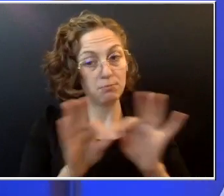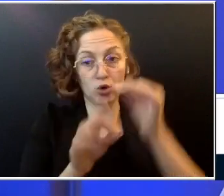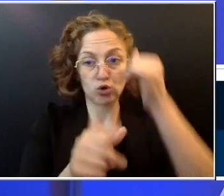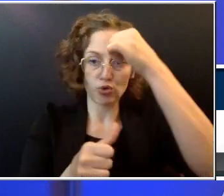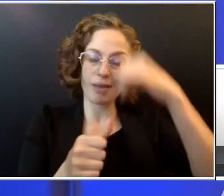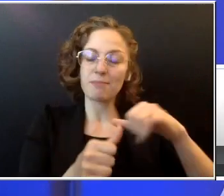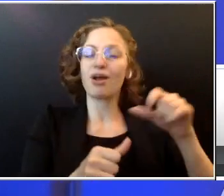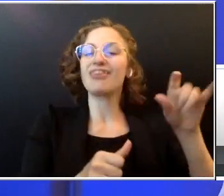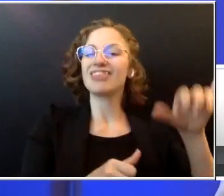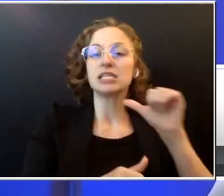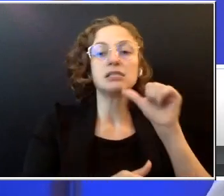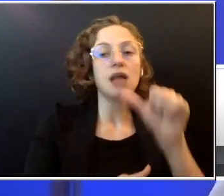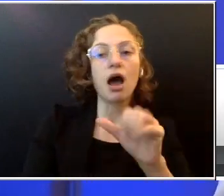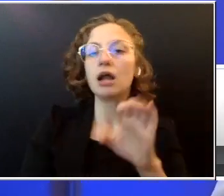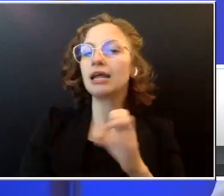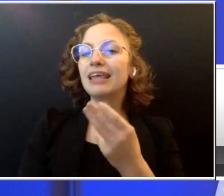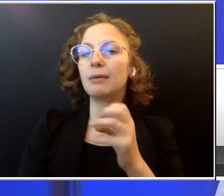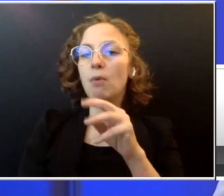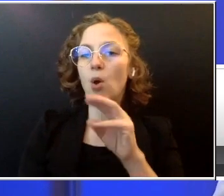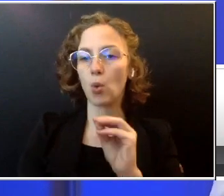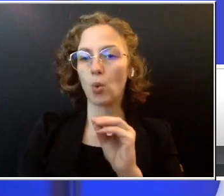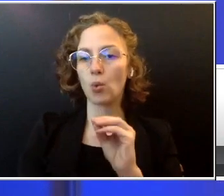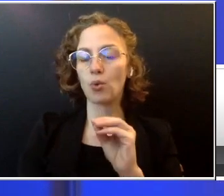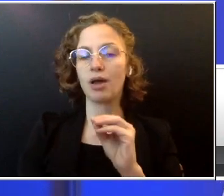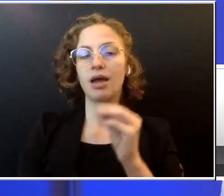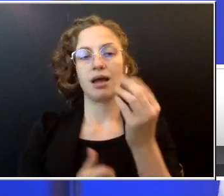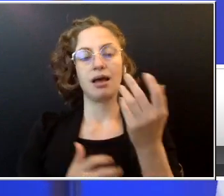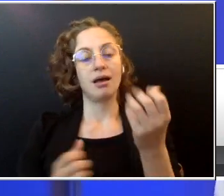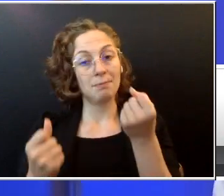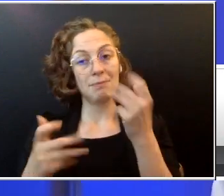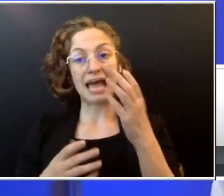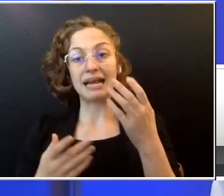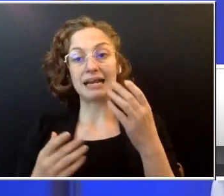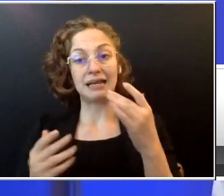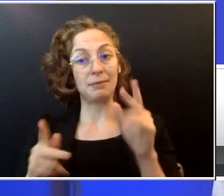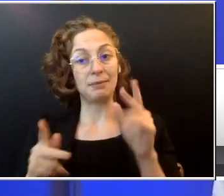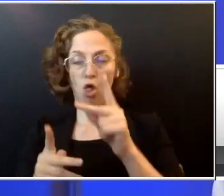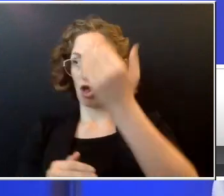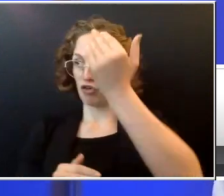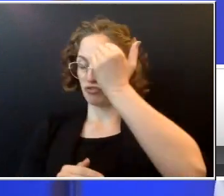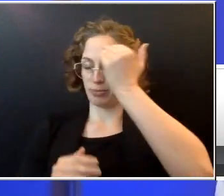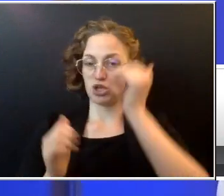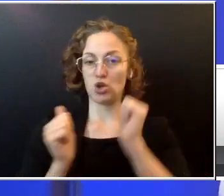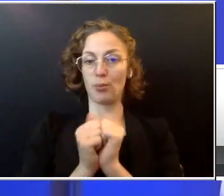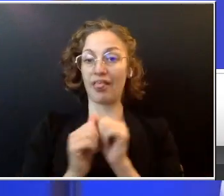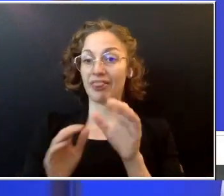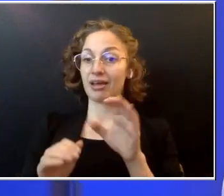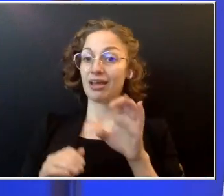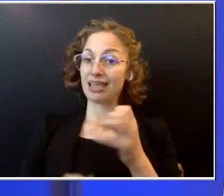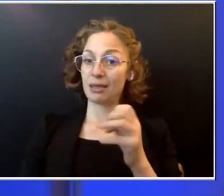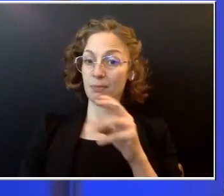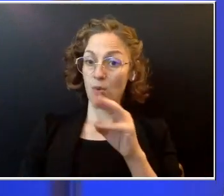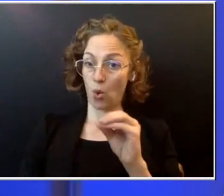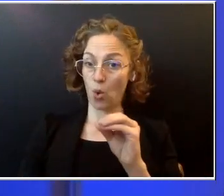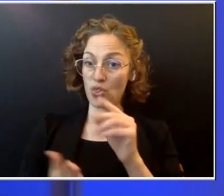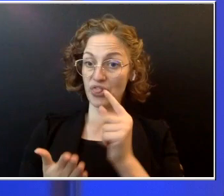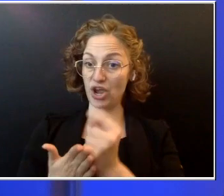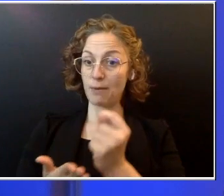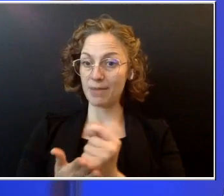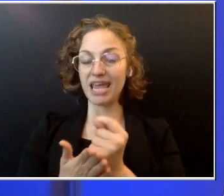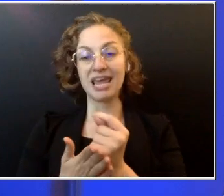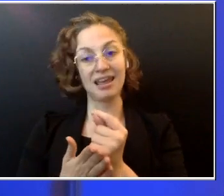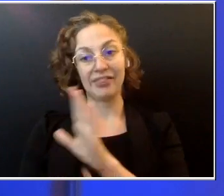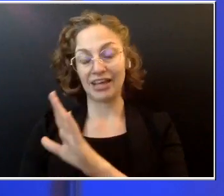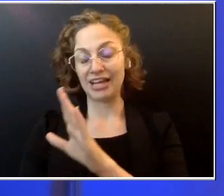effects are associated with chemotherapy and nobody wants it, Correct. right? And I'm not telling you that immunotherapy doesn't have really serious side effects, it does,